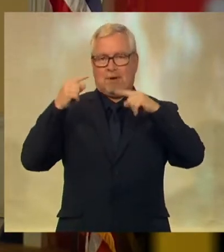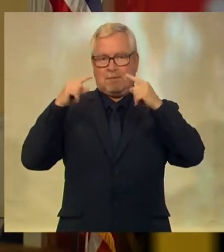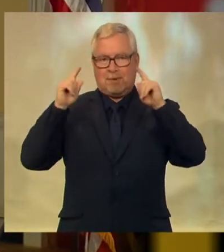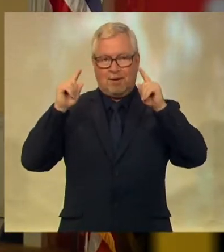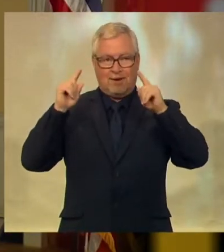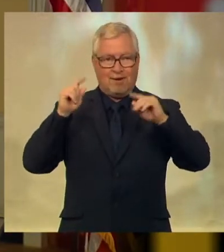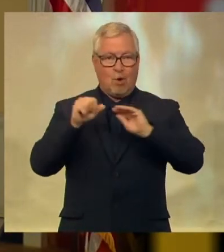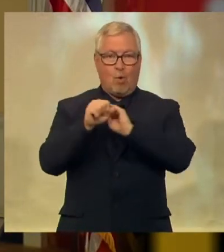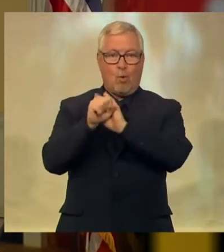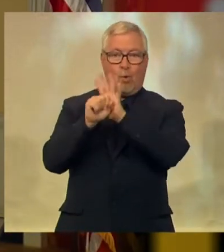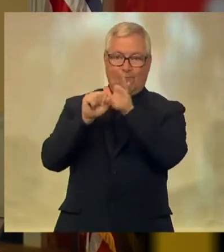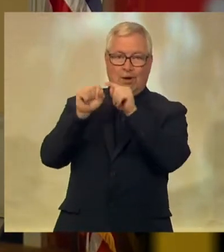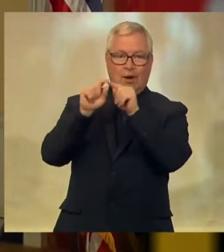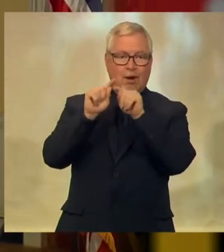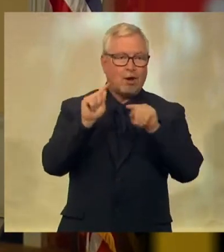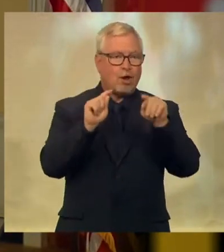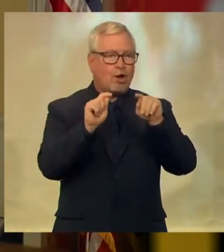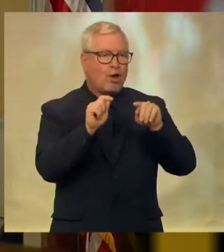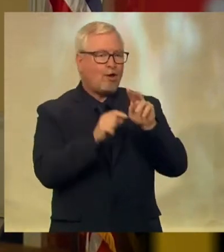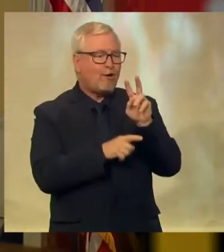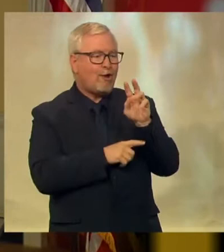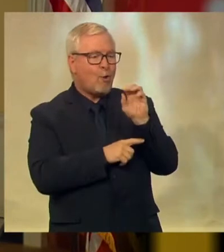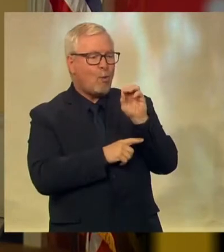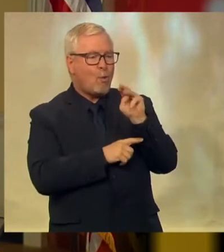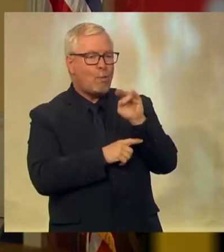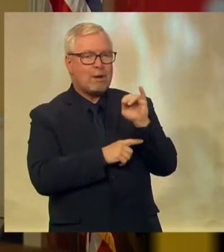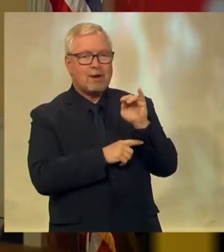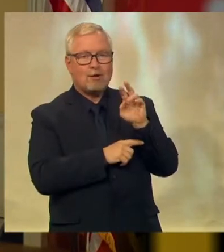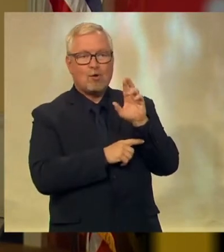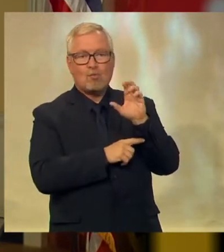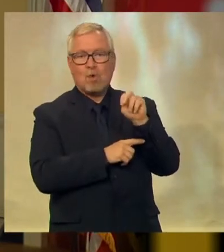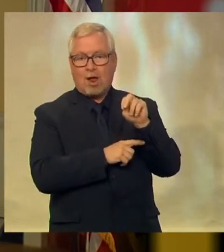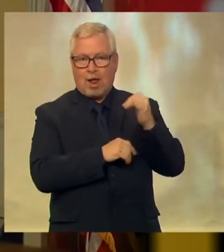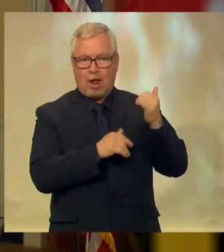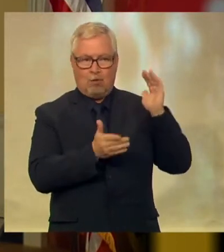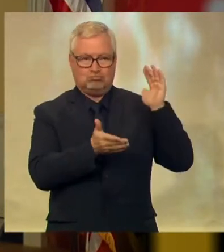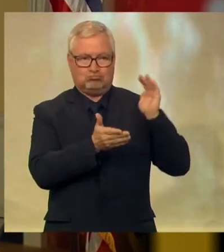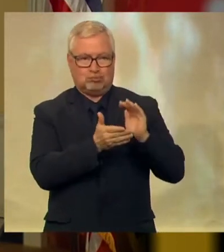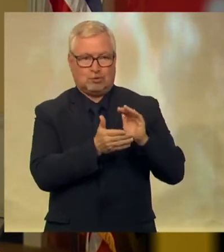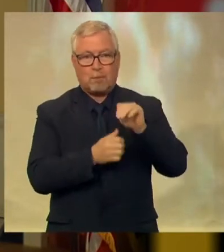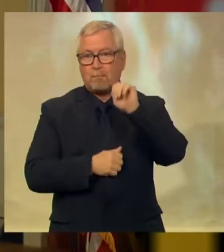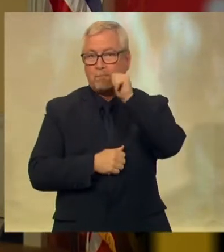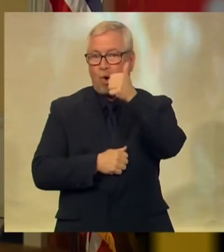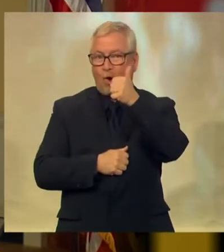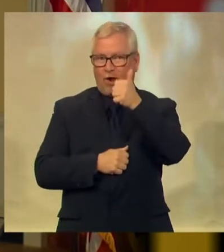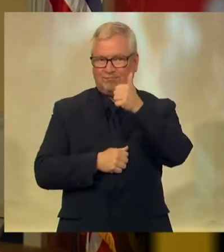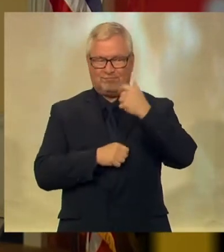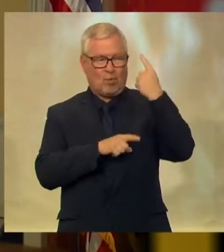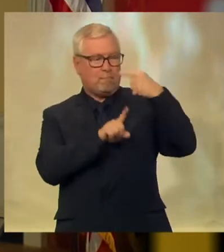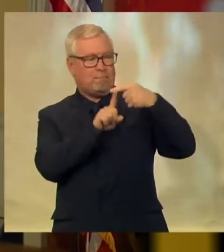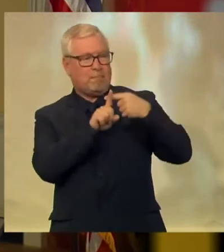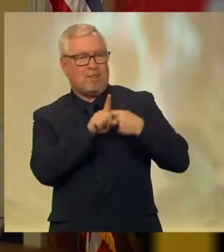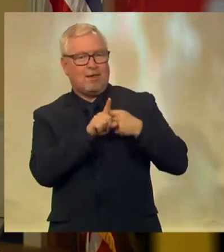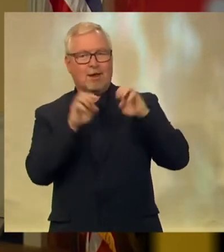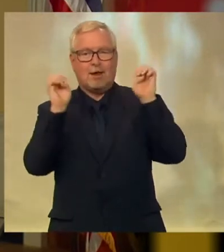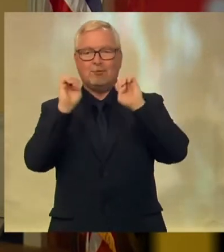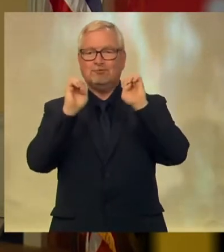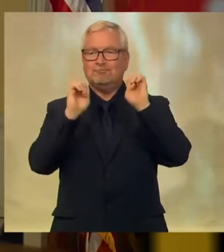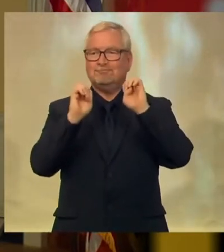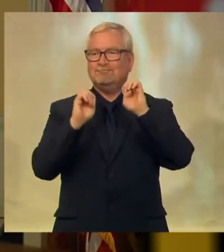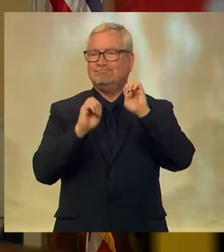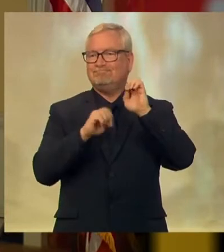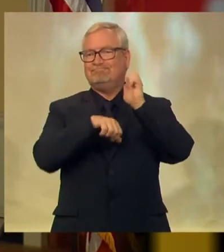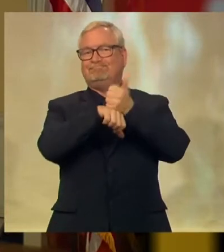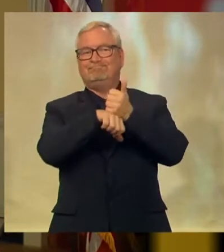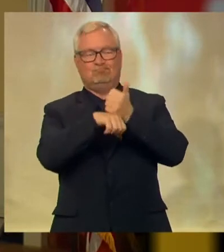of COVID-19, and tomorrow, the state of emergency will end in Maryland. Our long-term public health